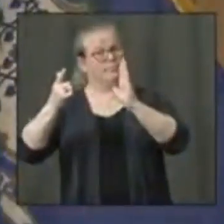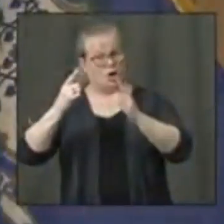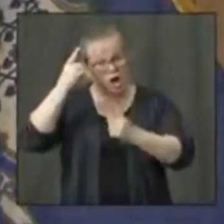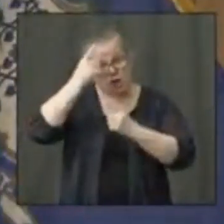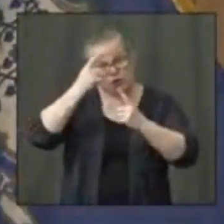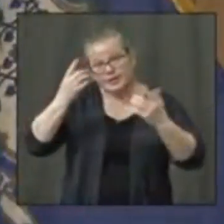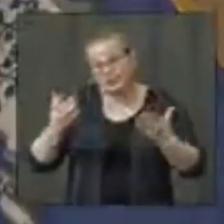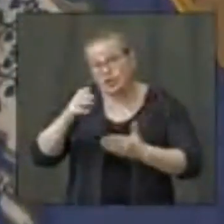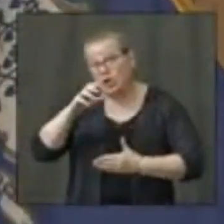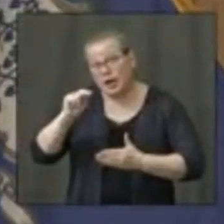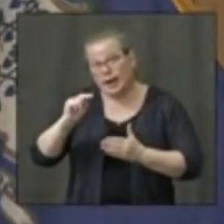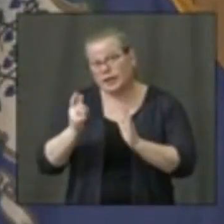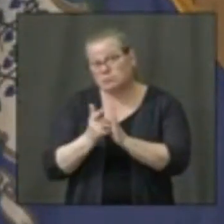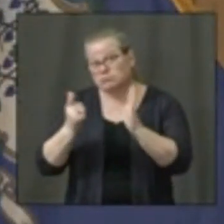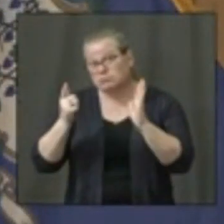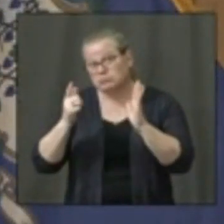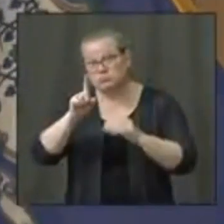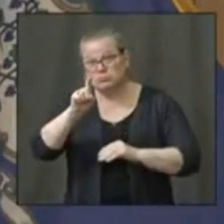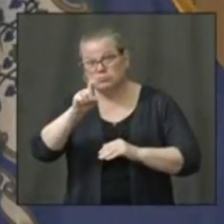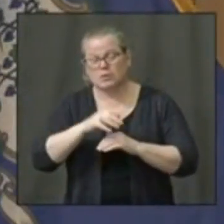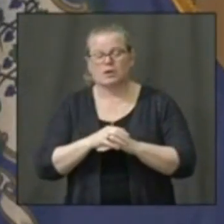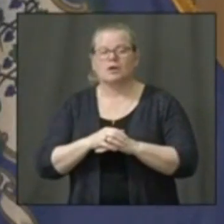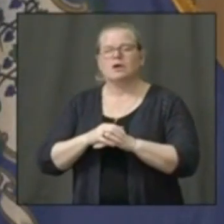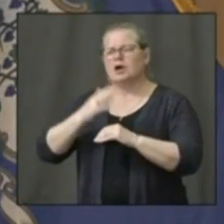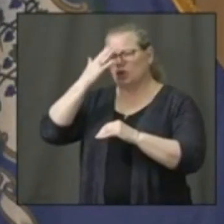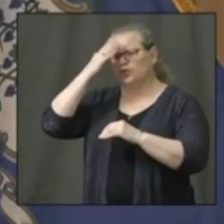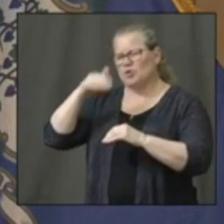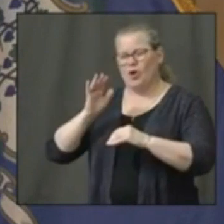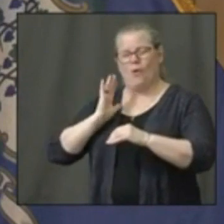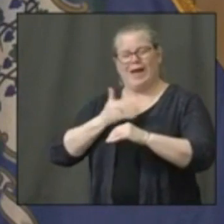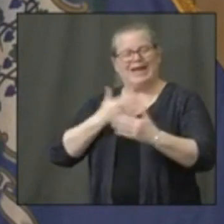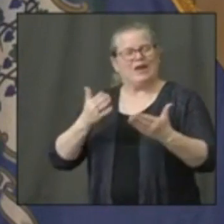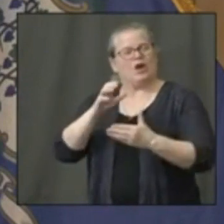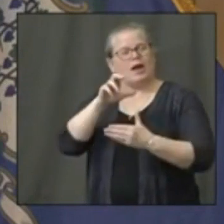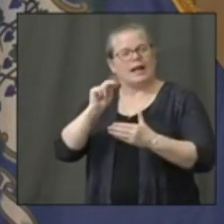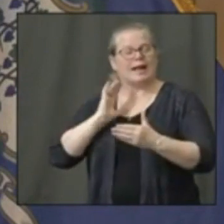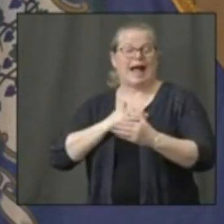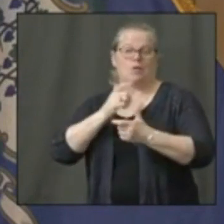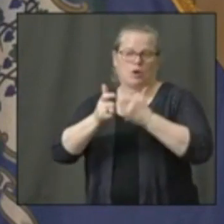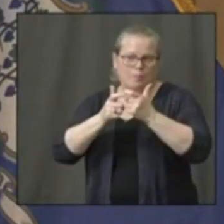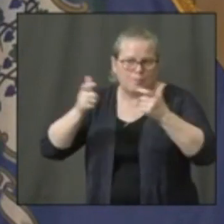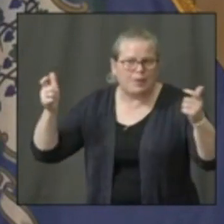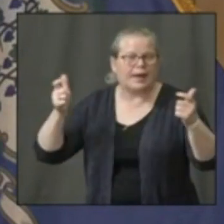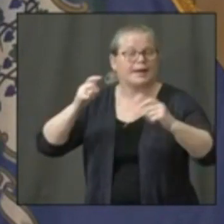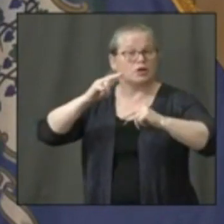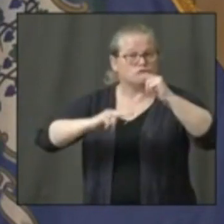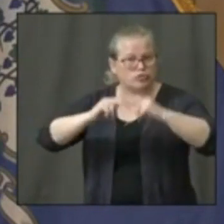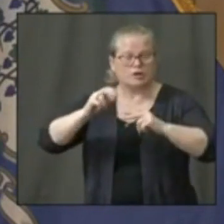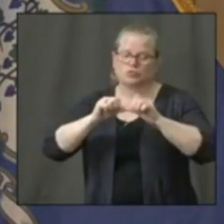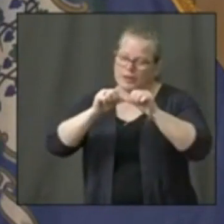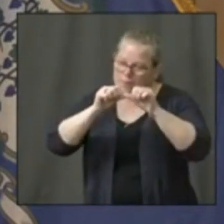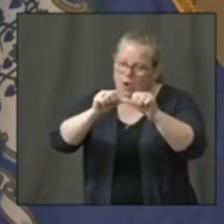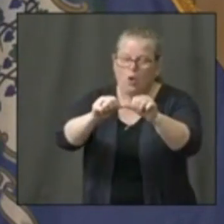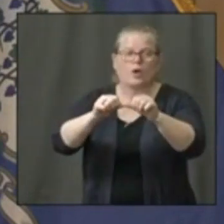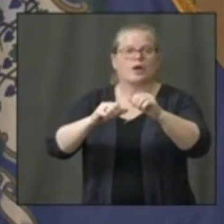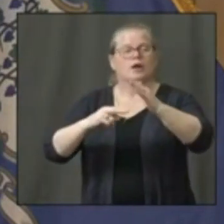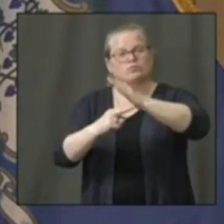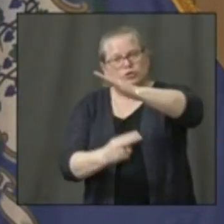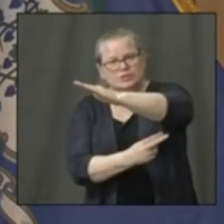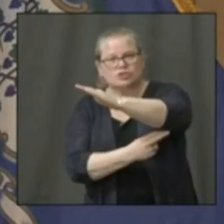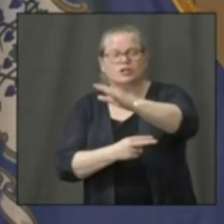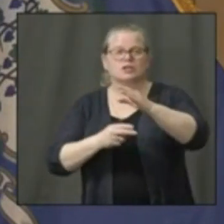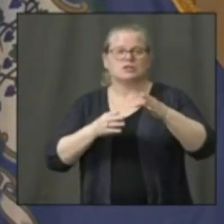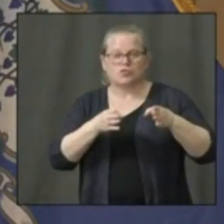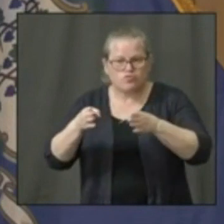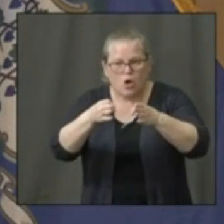our big outdoor public construction projects going, roads, bridges, schools, where it's easier to keep social distancing. We're getting